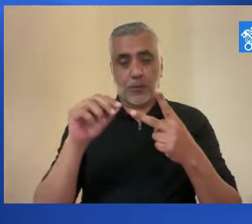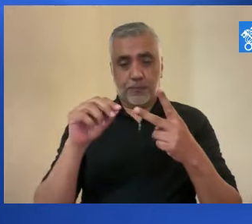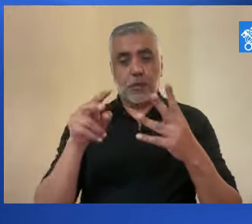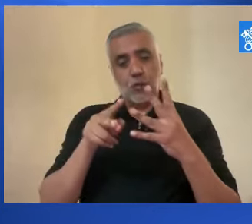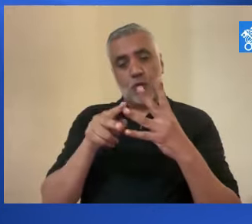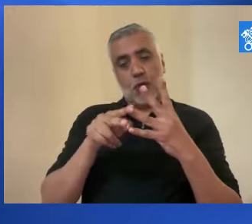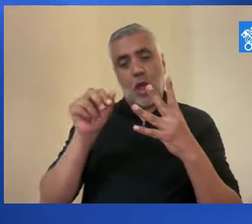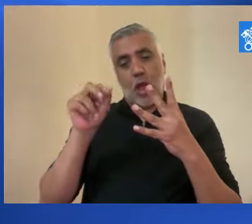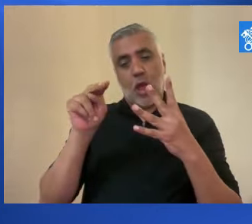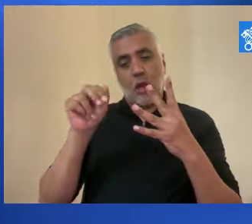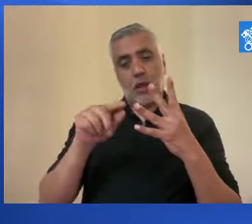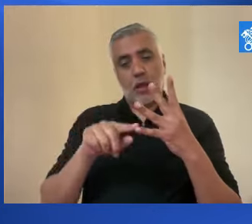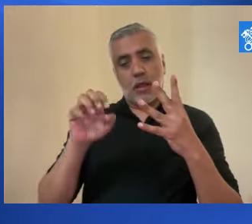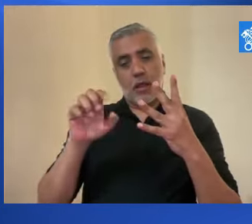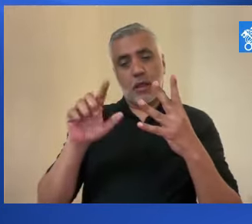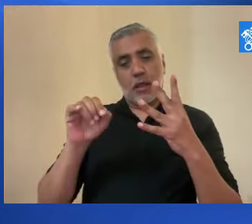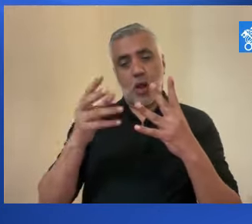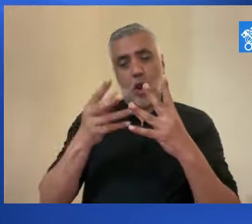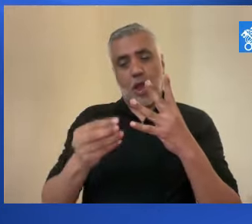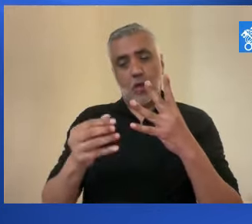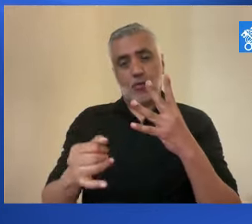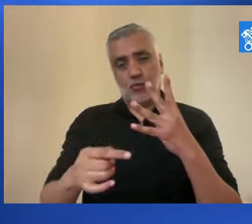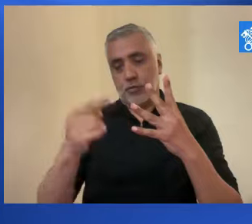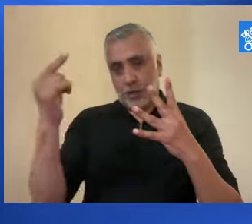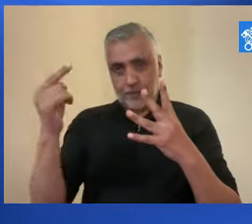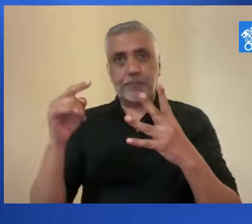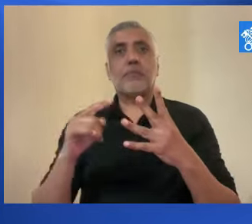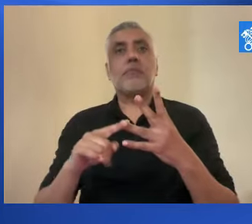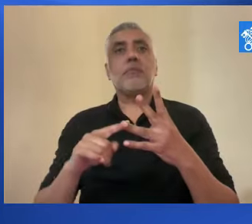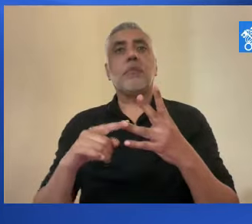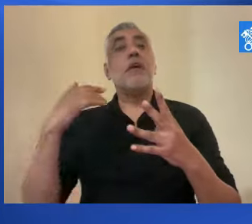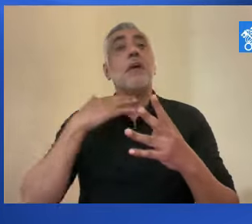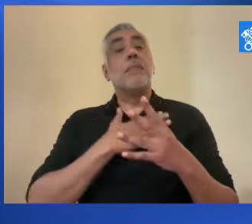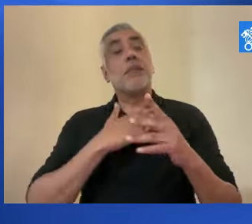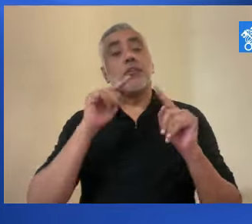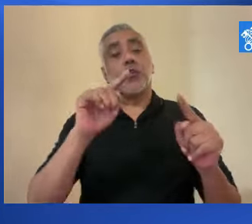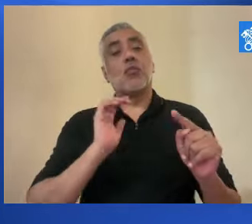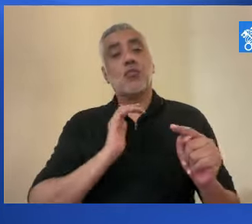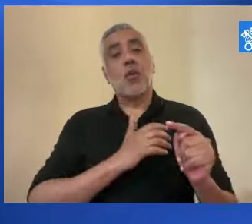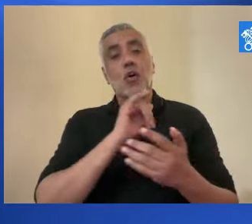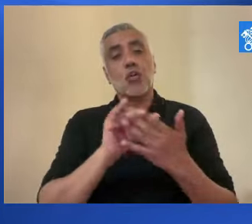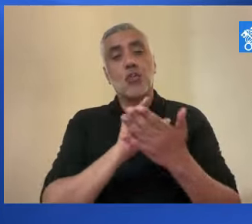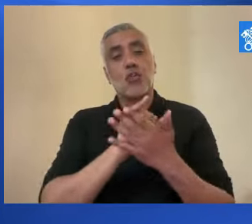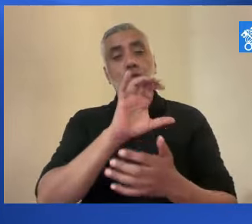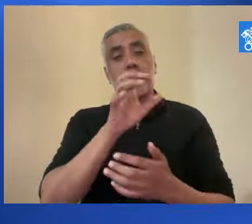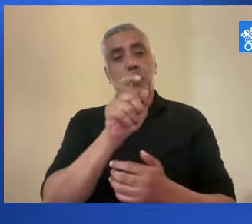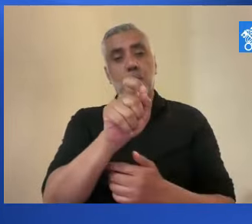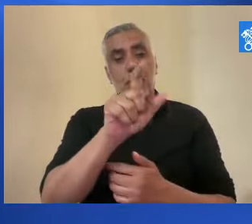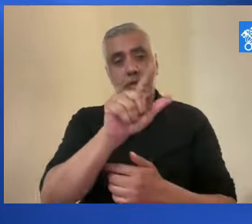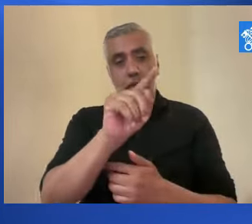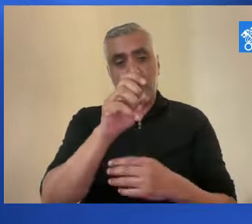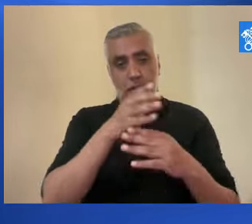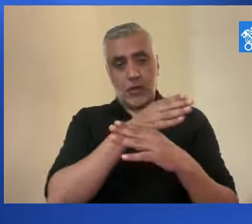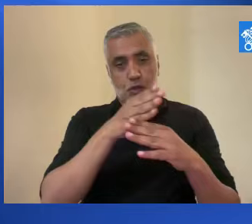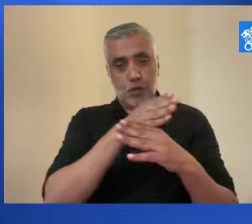today, Wednesday the 22nd of May 2024. The event is taking place in St. Peter's Square in the Vatican. It was very overcast